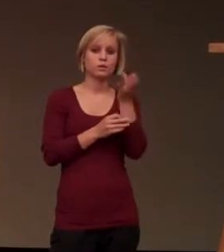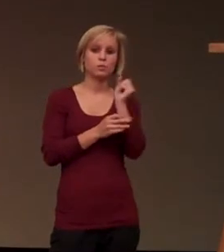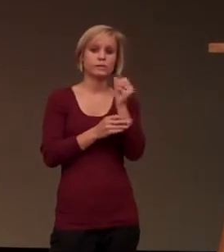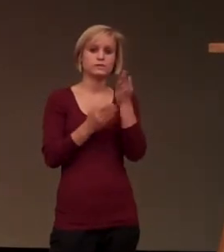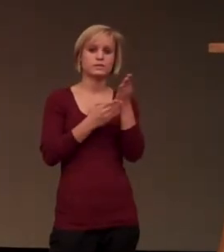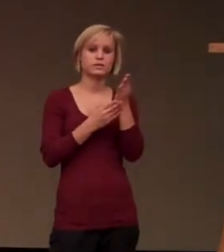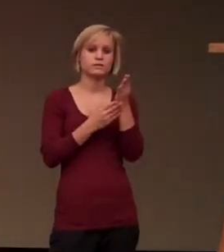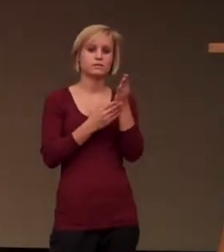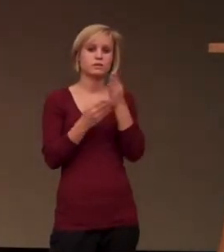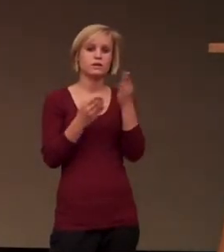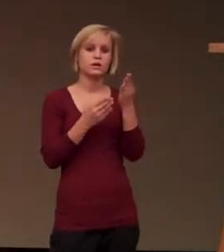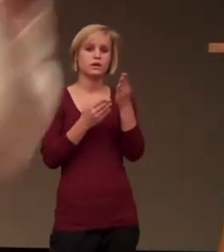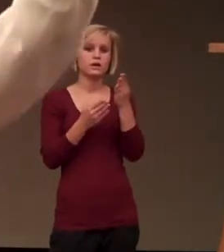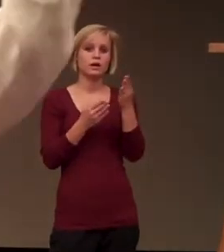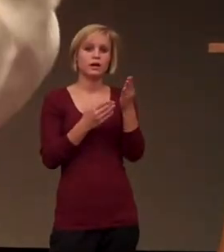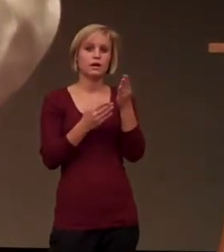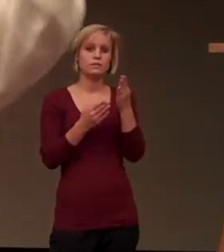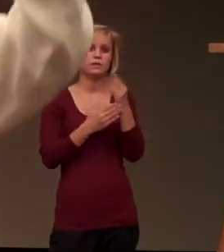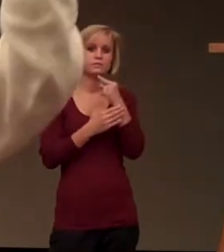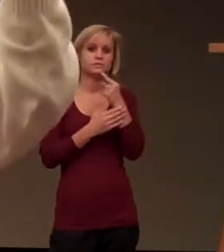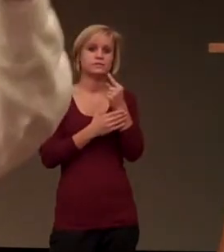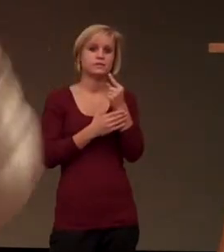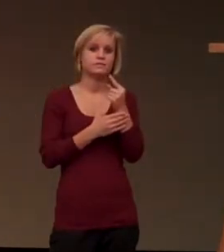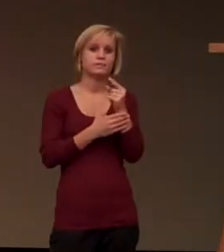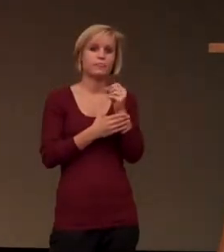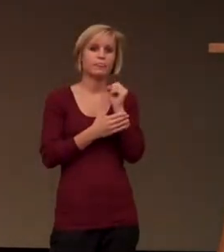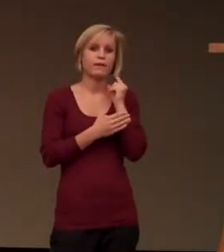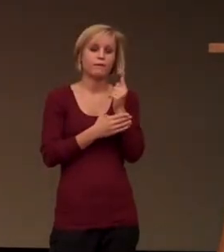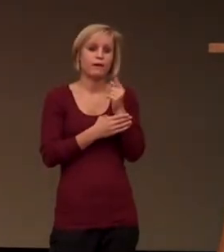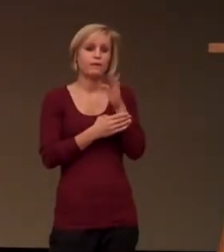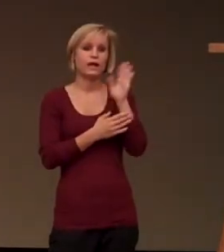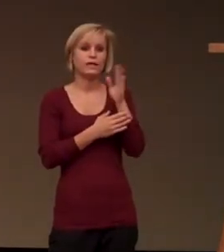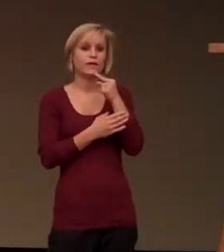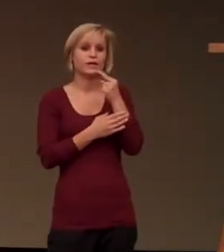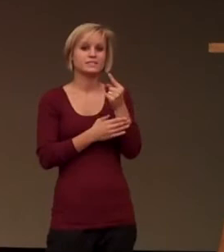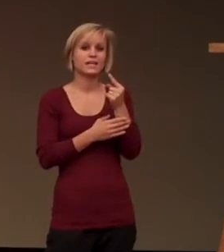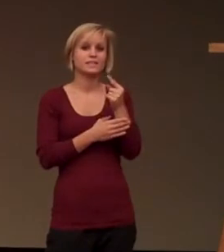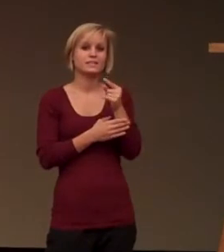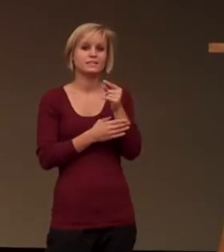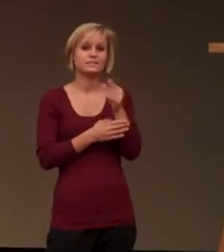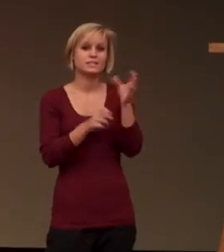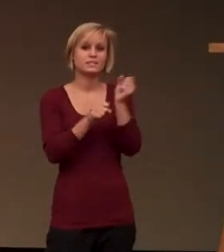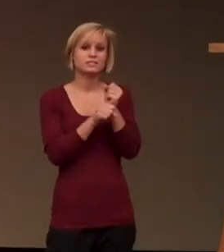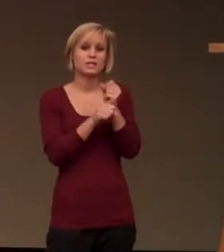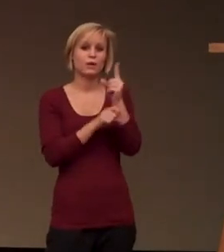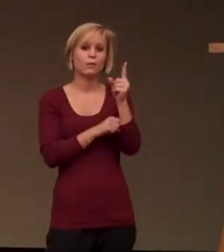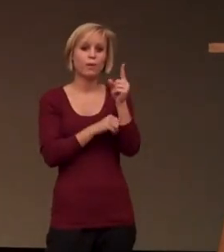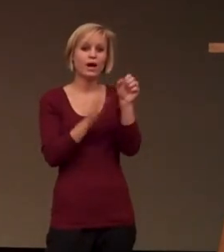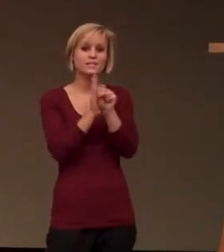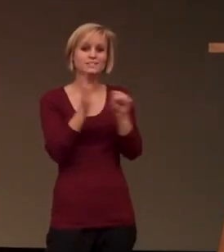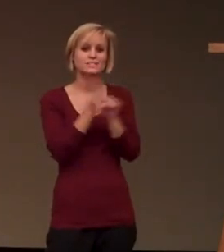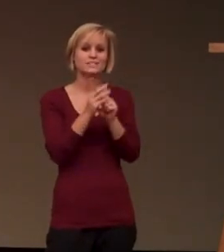lo, oh, she is back there. But lo, I said. She got one state right.